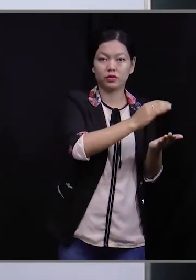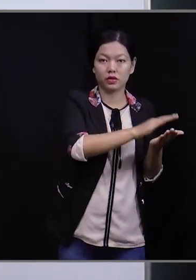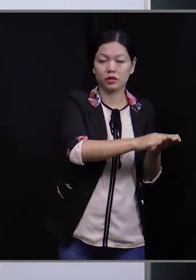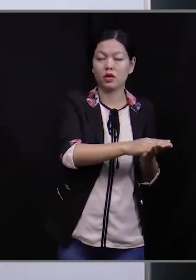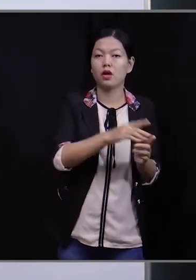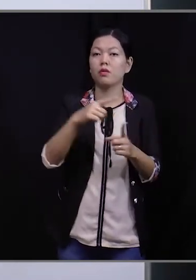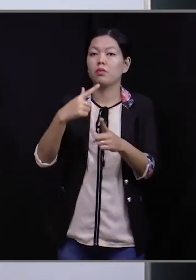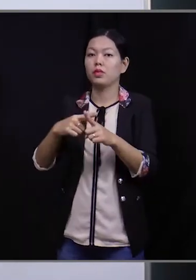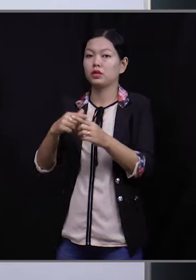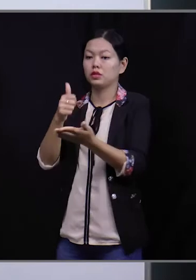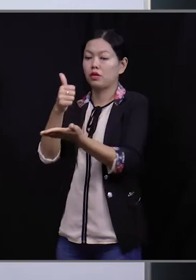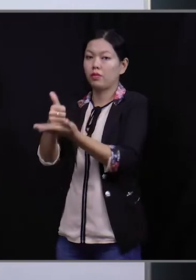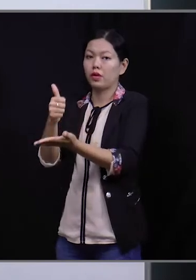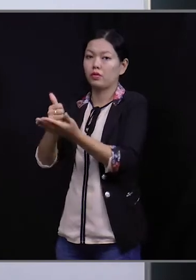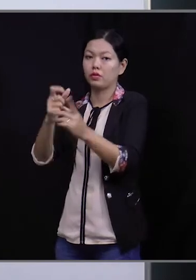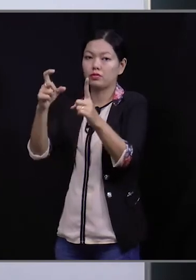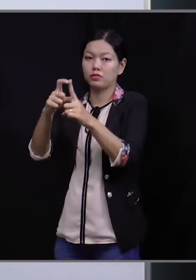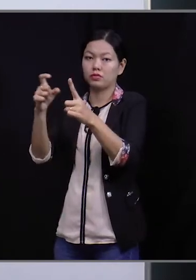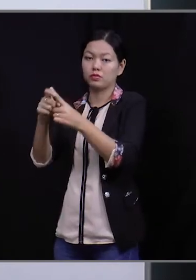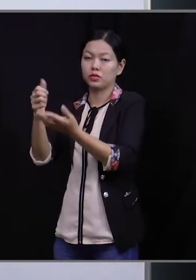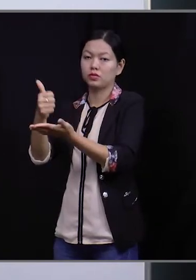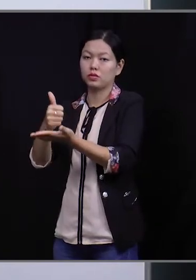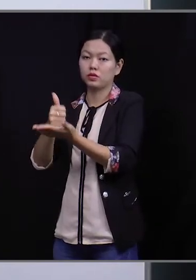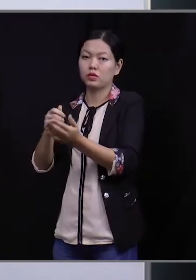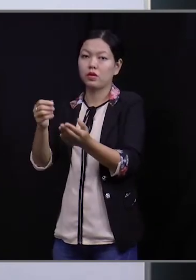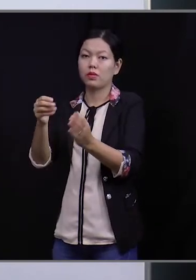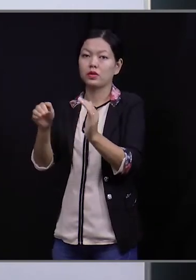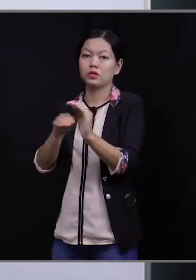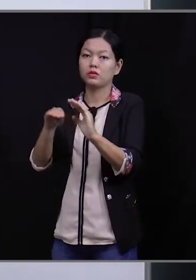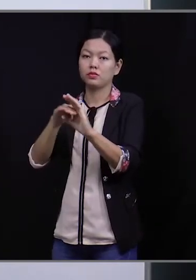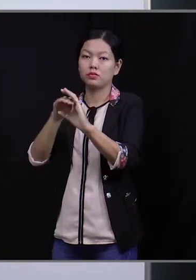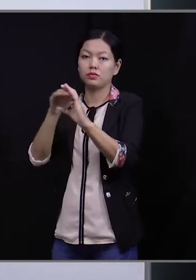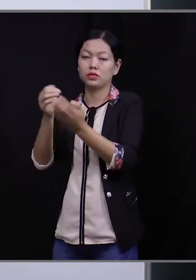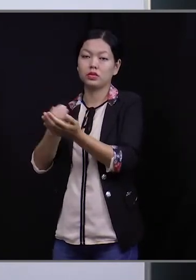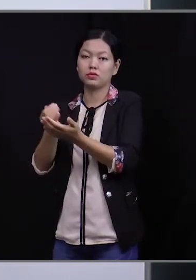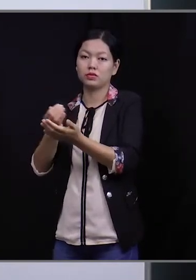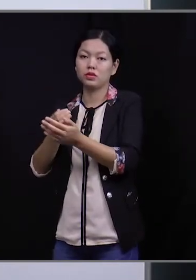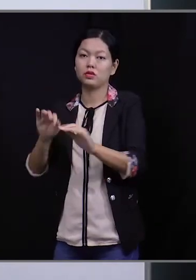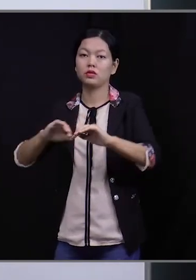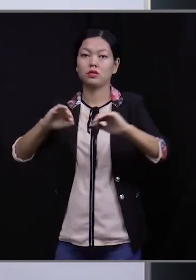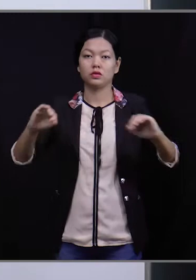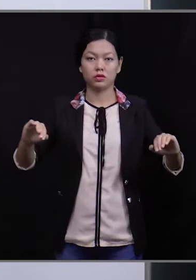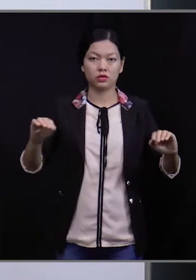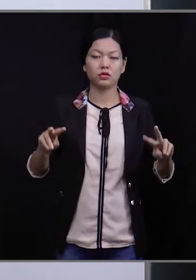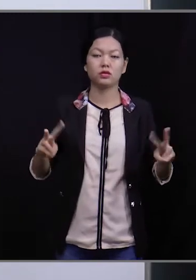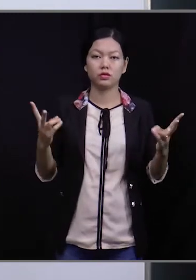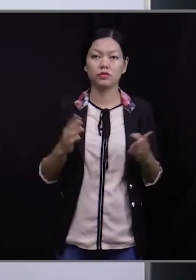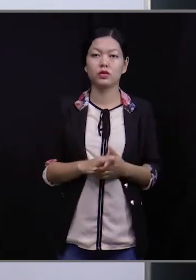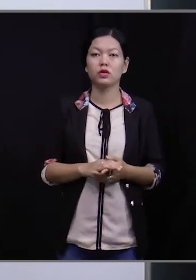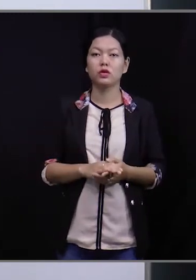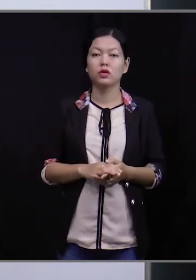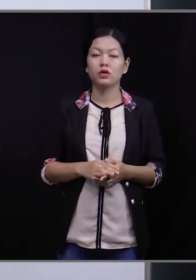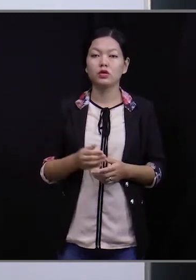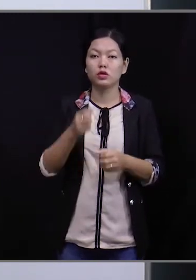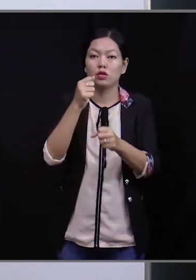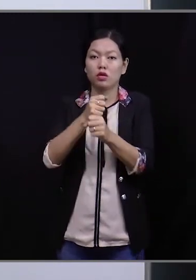banks. So directly or indirectly, the government can manipulate this. How much money you have, government can directly or indirectly